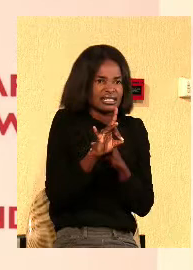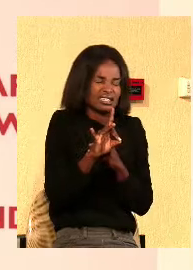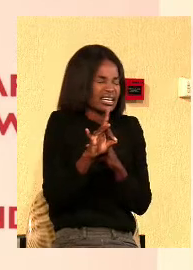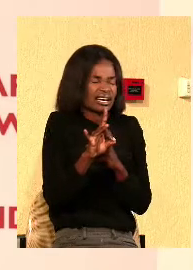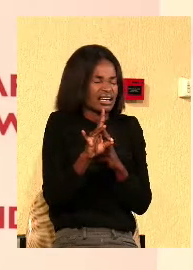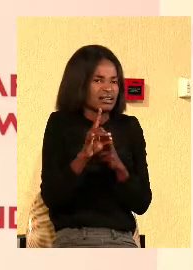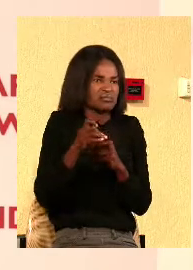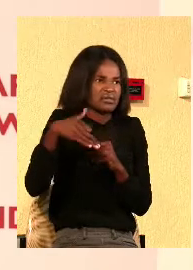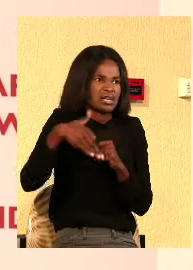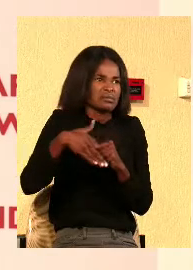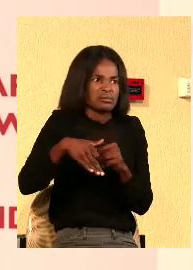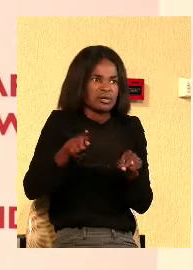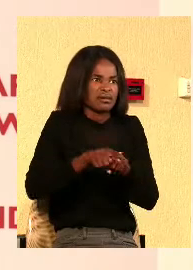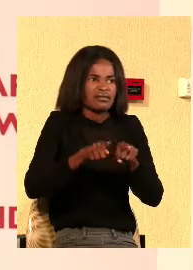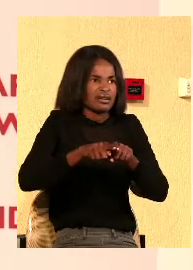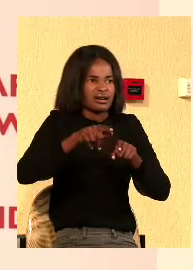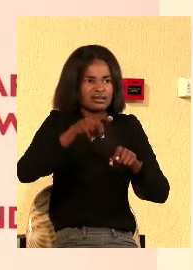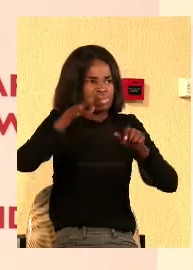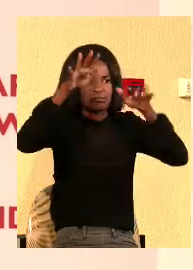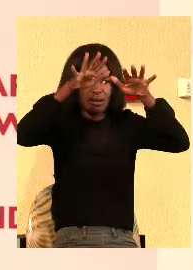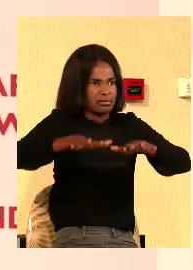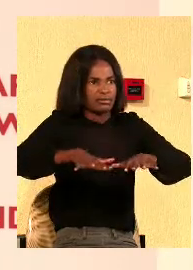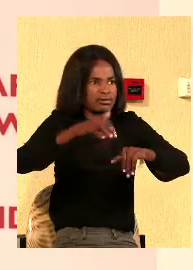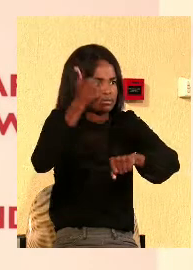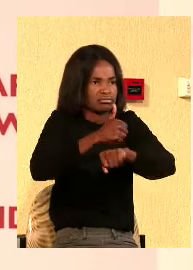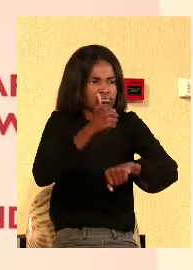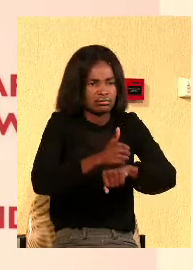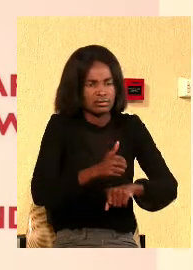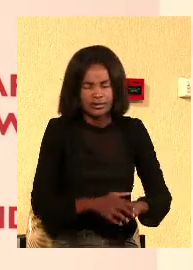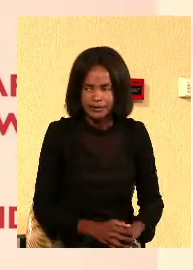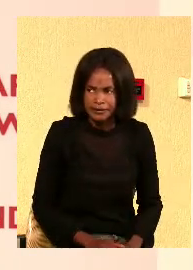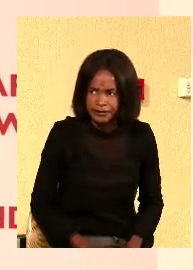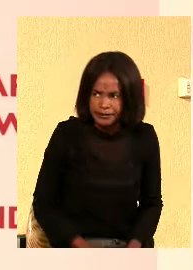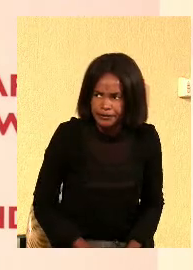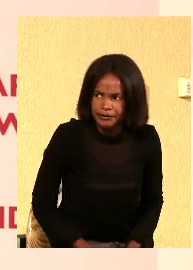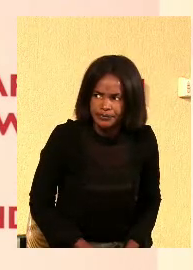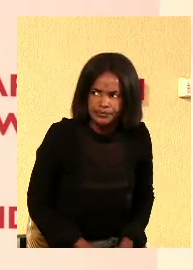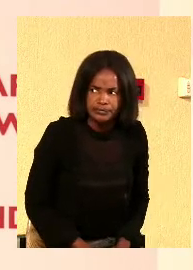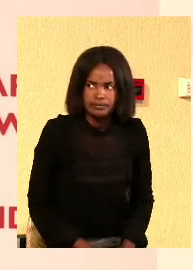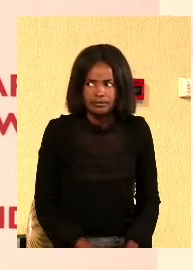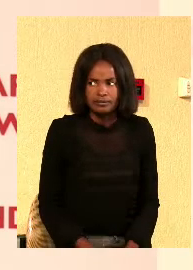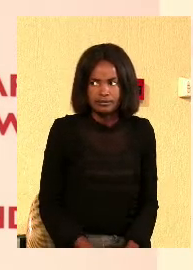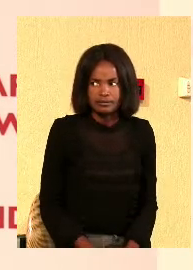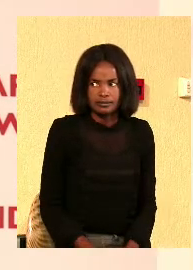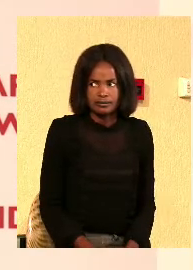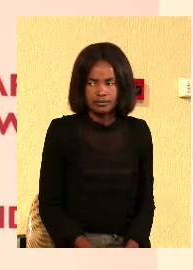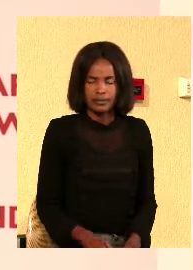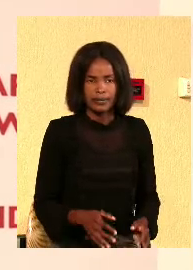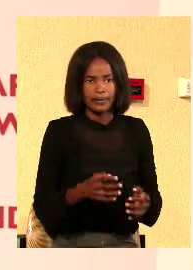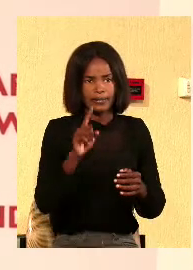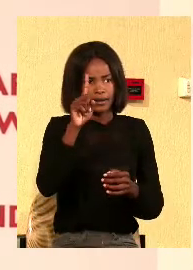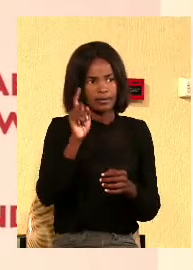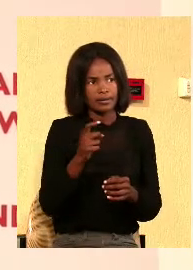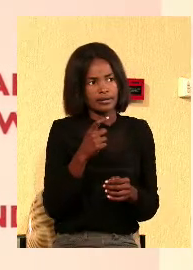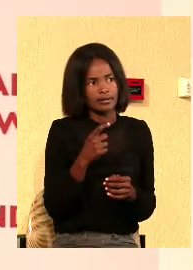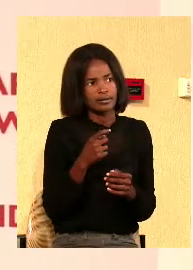we feel fairly confident that we are ahead of the virus. But how effective would the testing